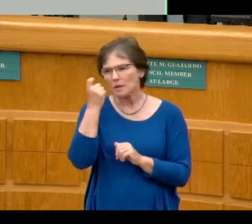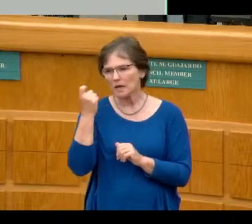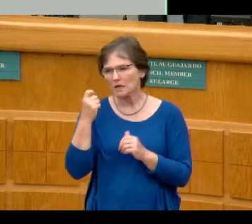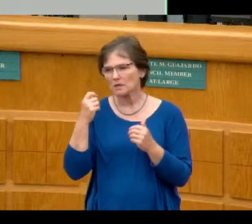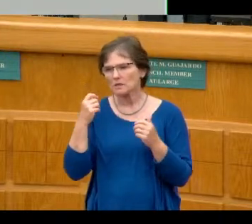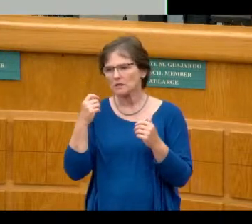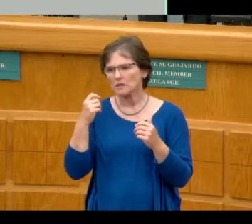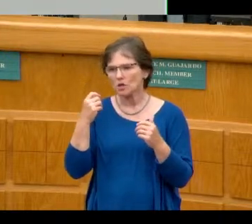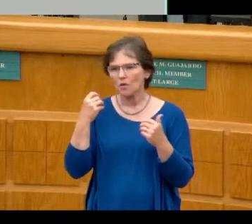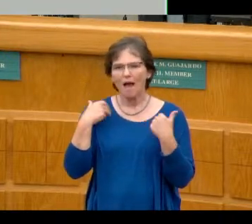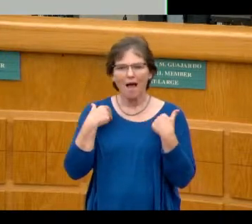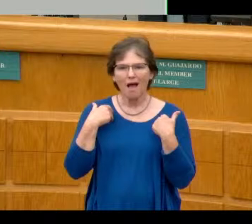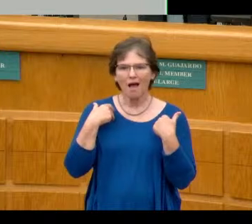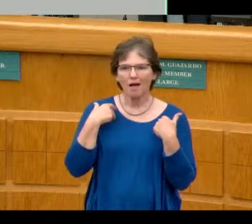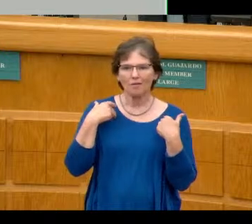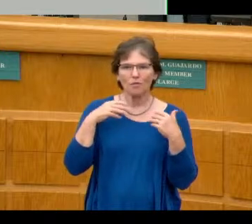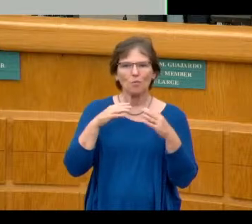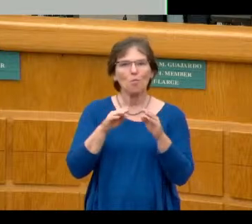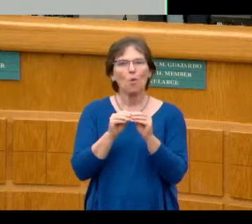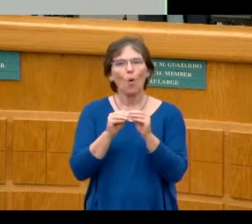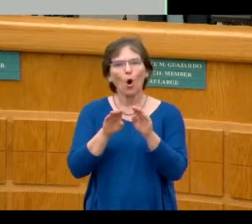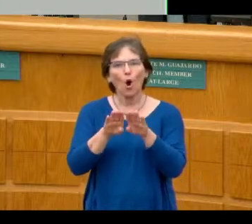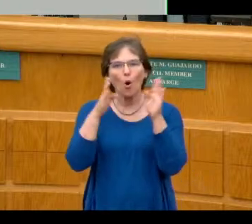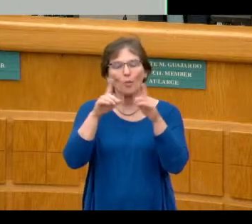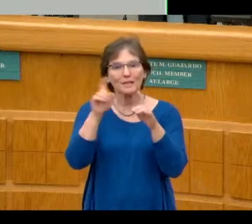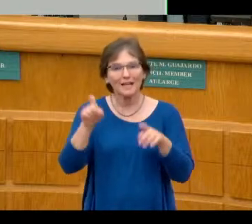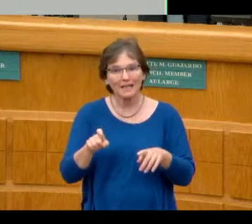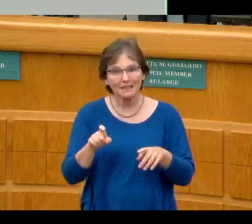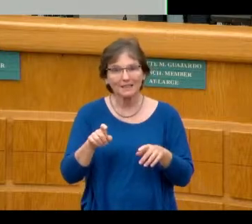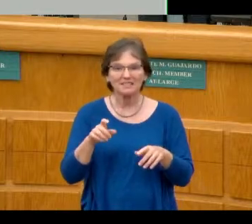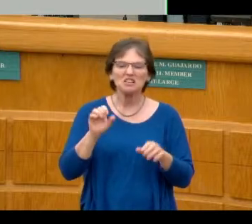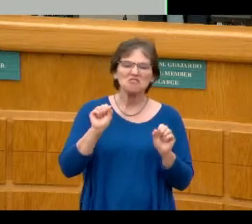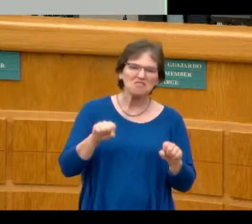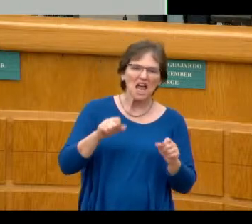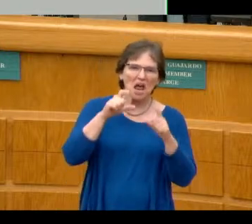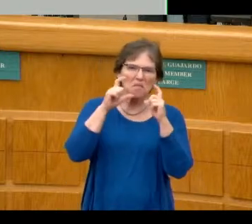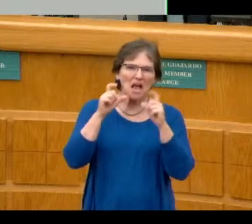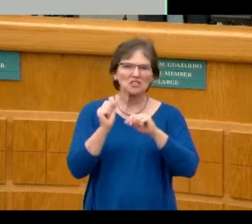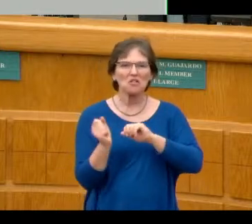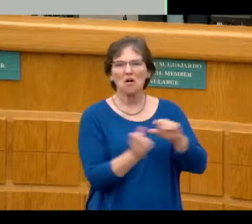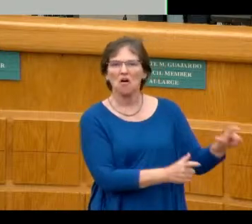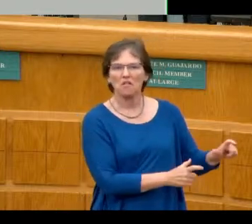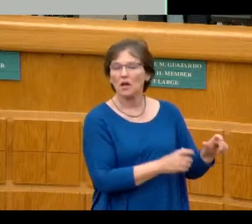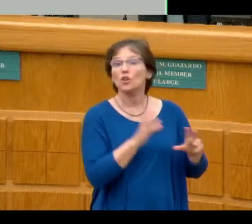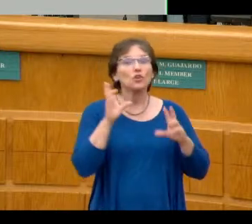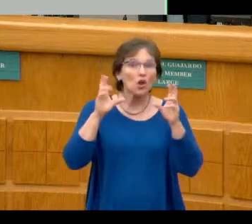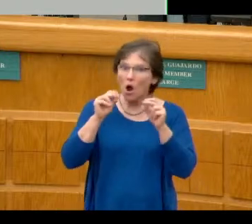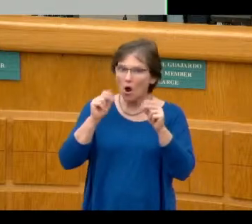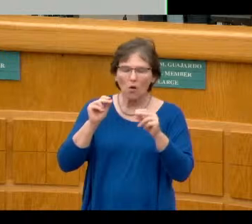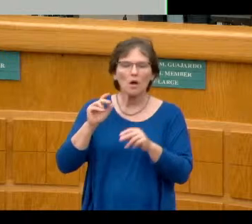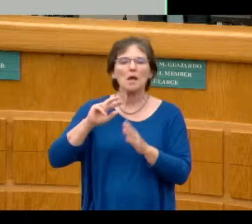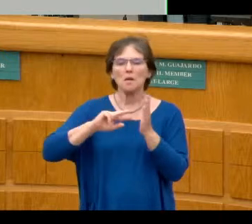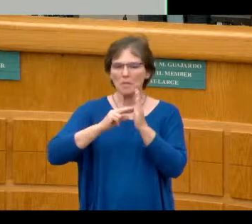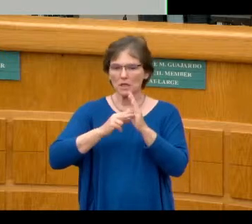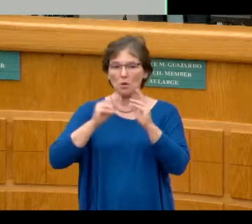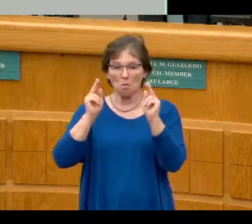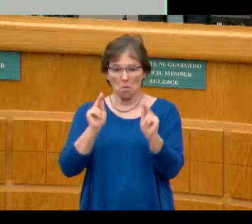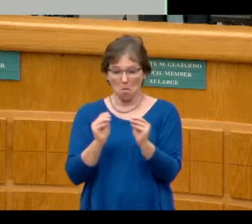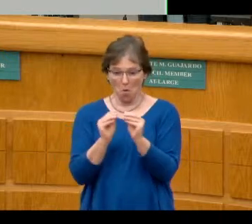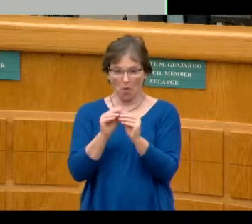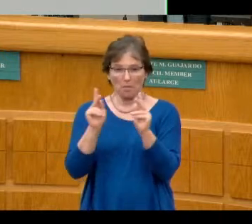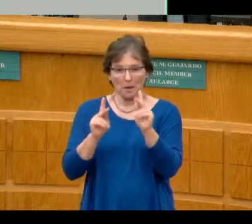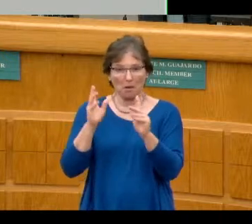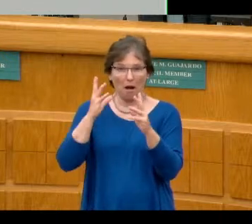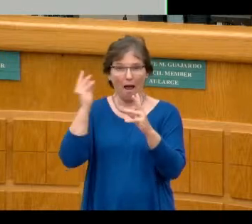started. And the weather cools and changes, and we get into this flu weather, then face coverings and